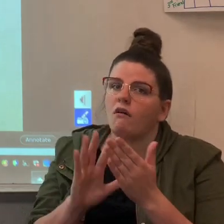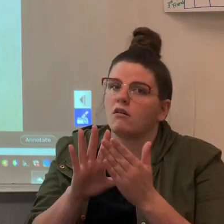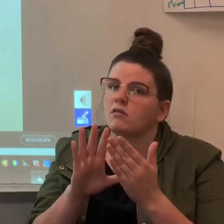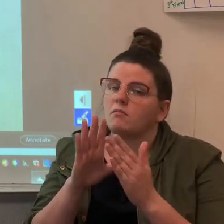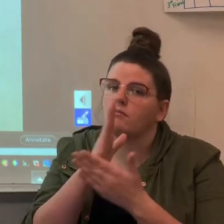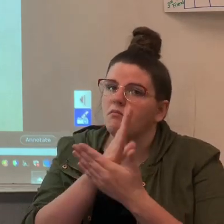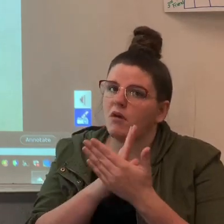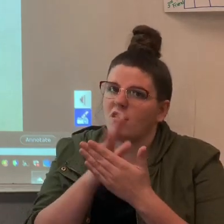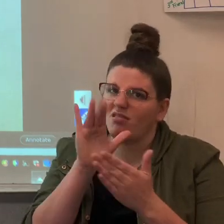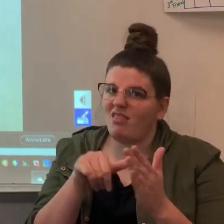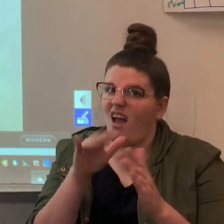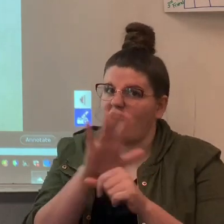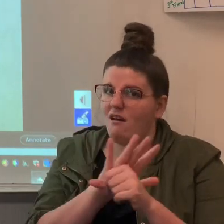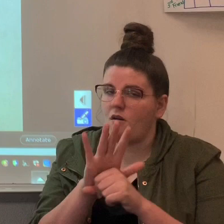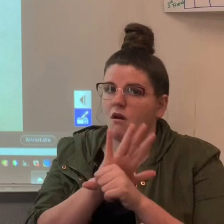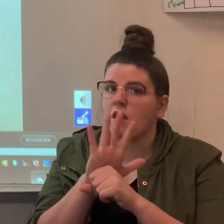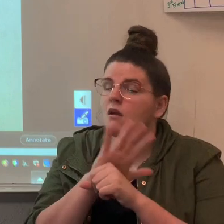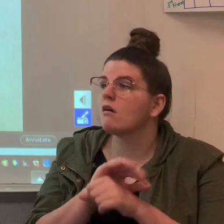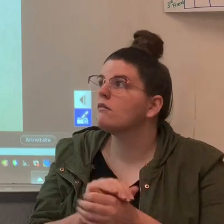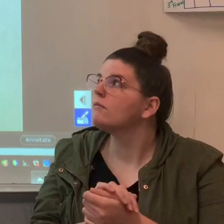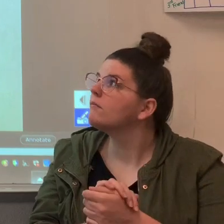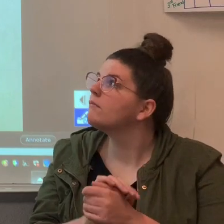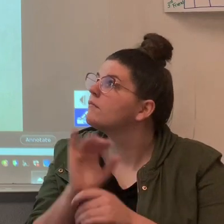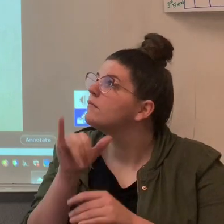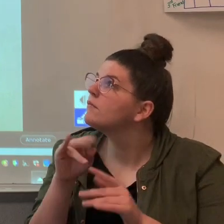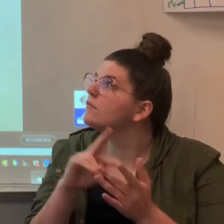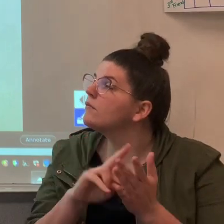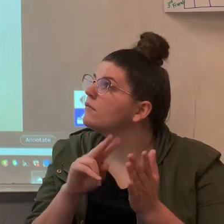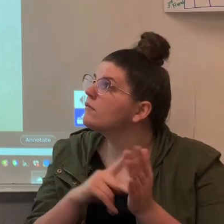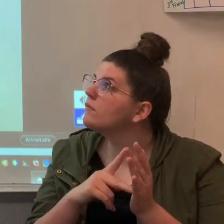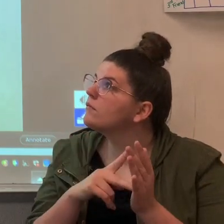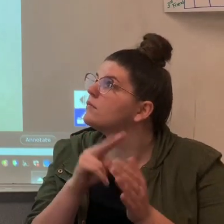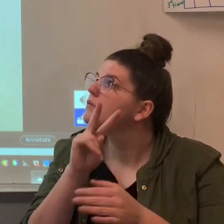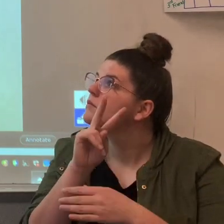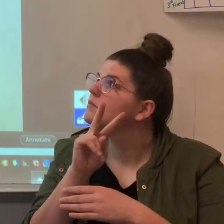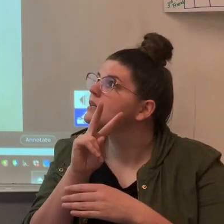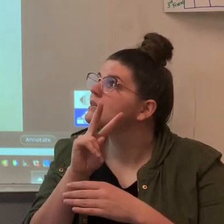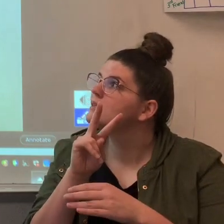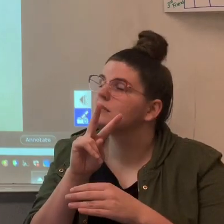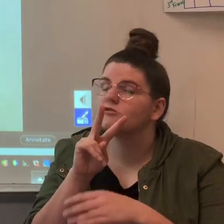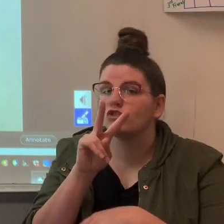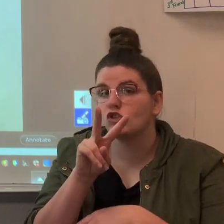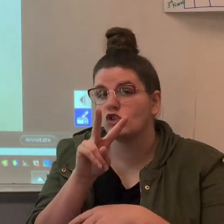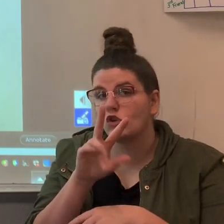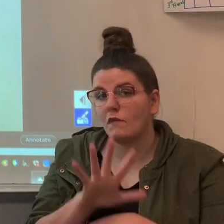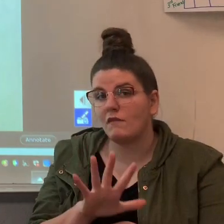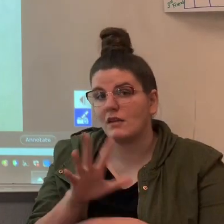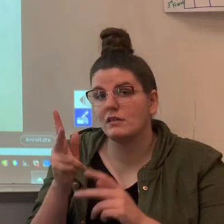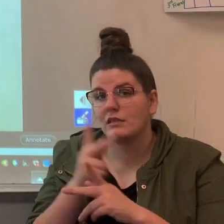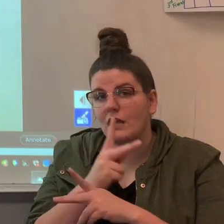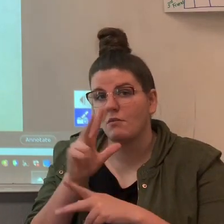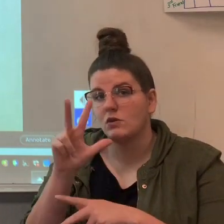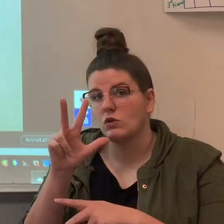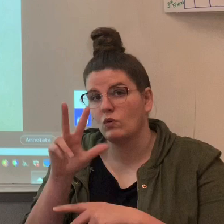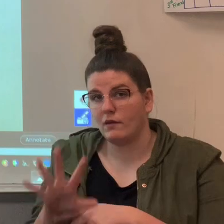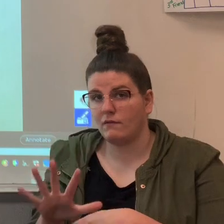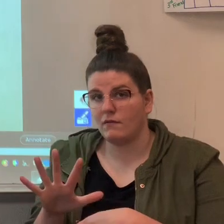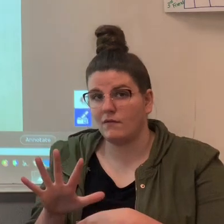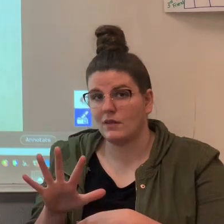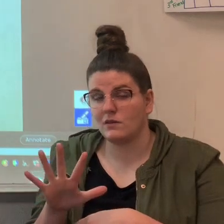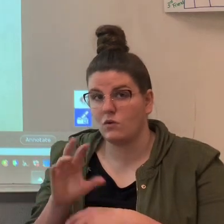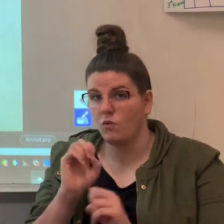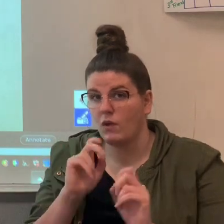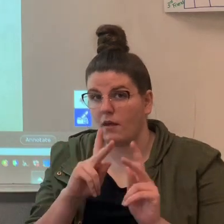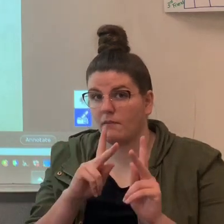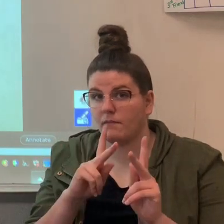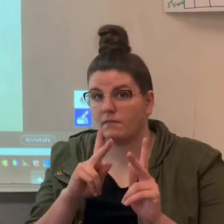So that is going to mean that it is 2/5 times 3/5.